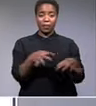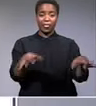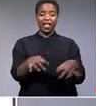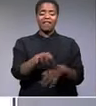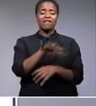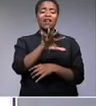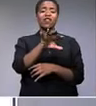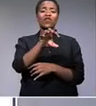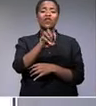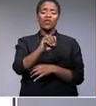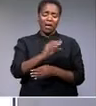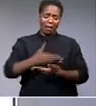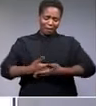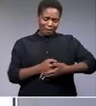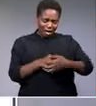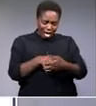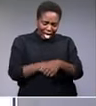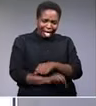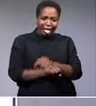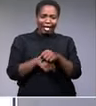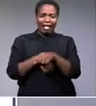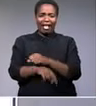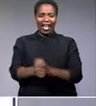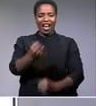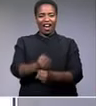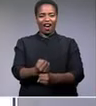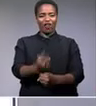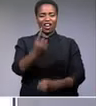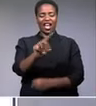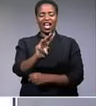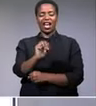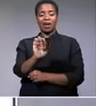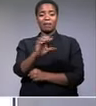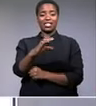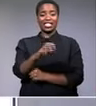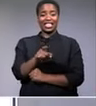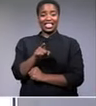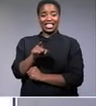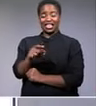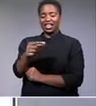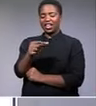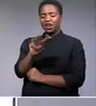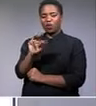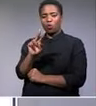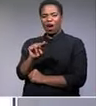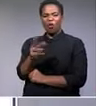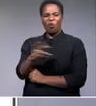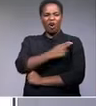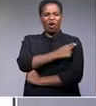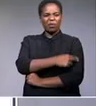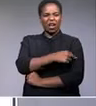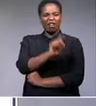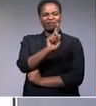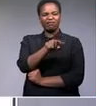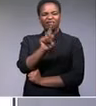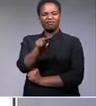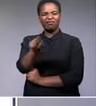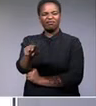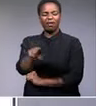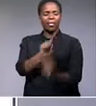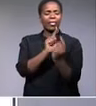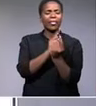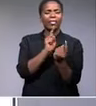babies have been welcomed in Gauteng alone. Provincial Health MEC Gwen Ramokgopa spent some time at the Sebokeng Hospital meeting